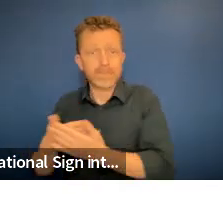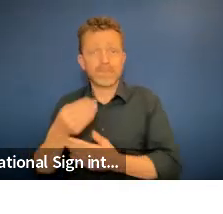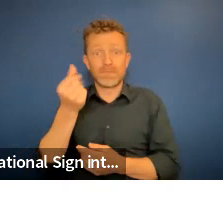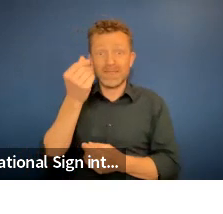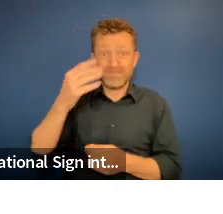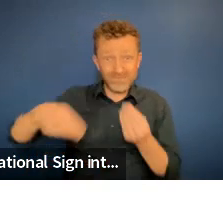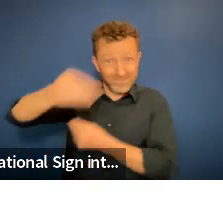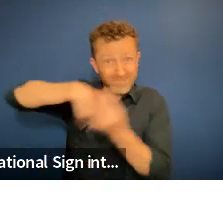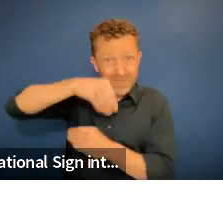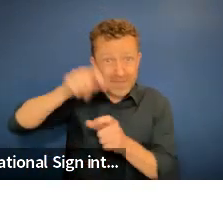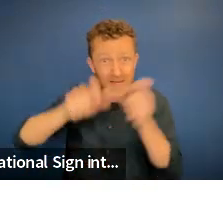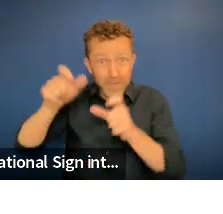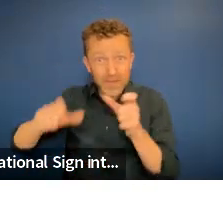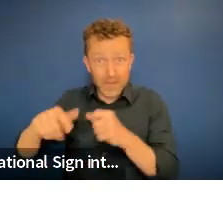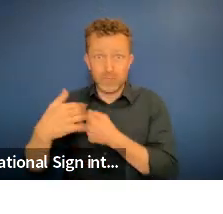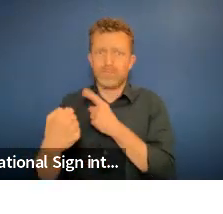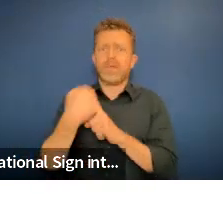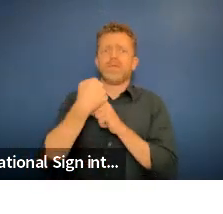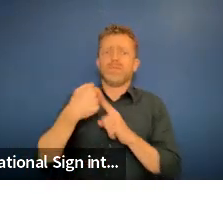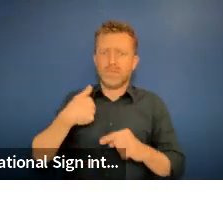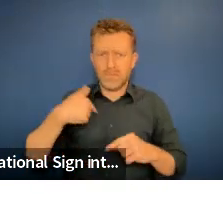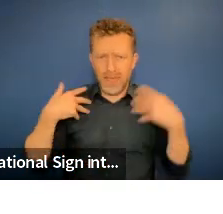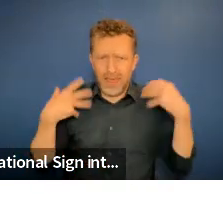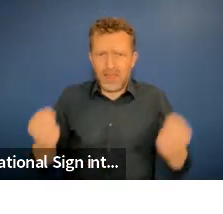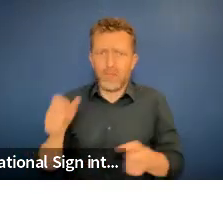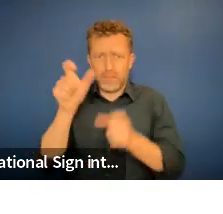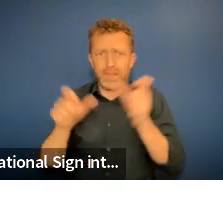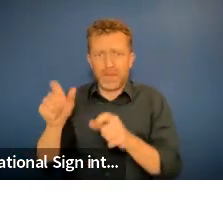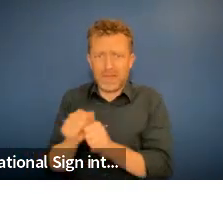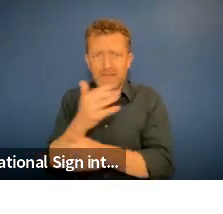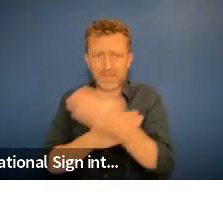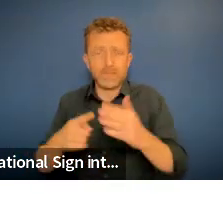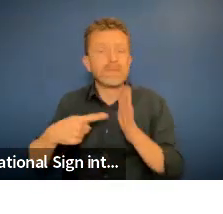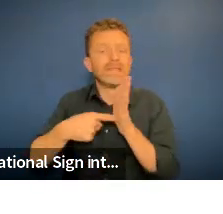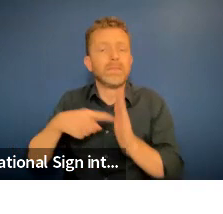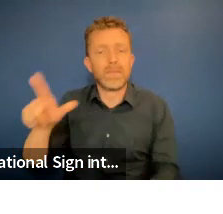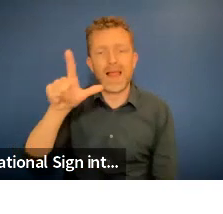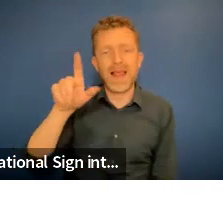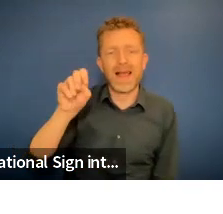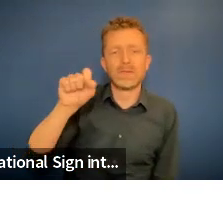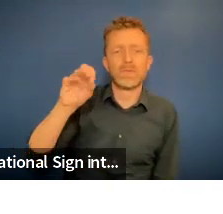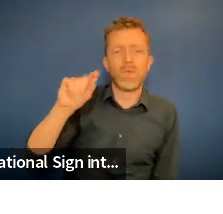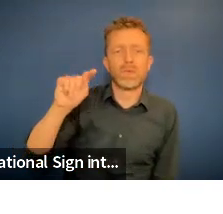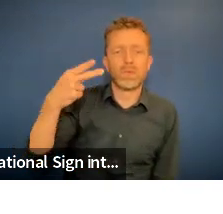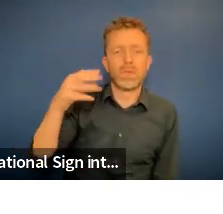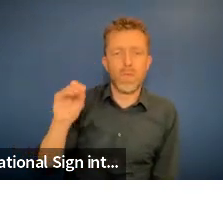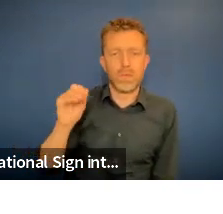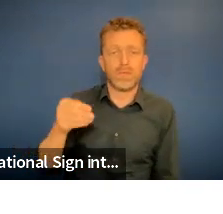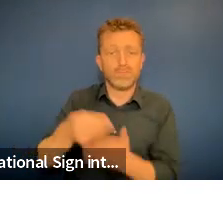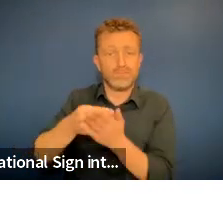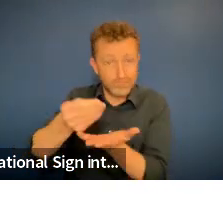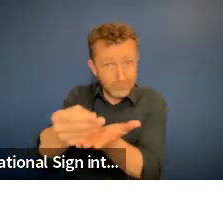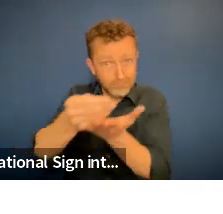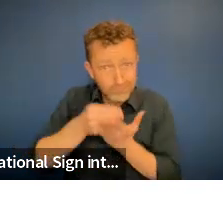health and likelihood of seeking healthcare. In the Maldives, cash transfer receipt led to some improvements